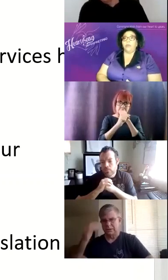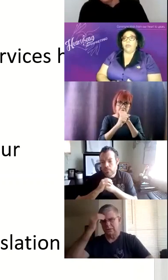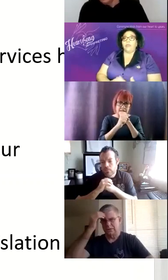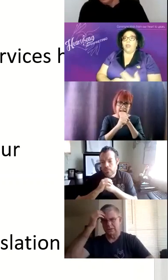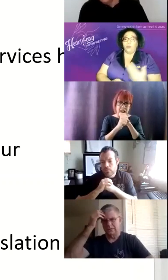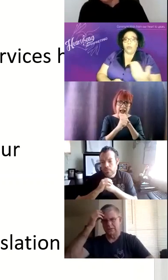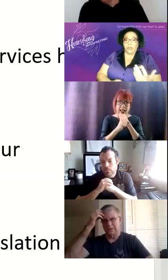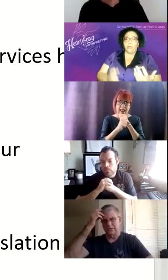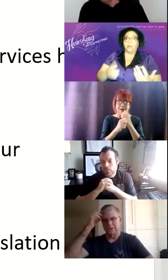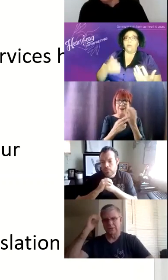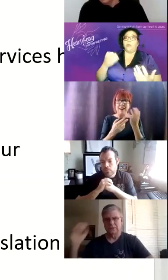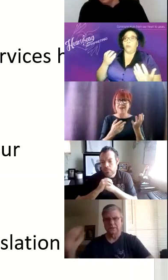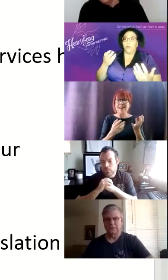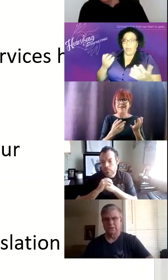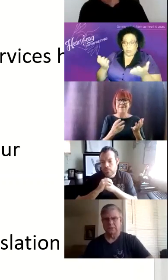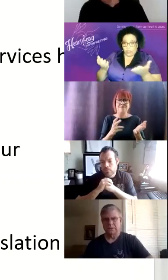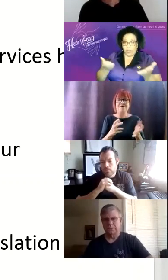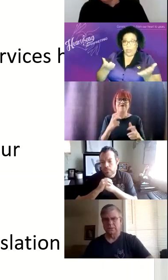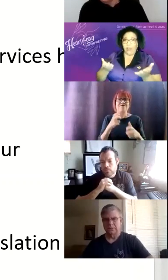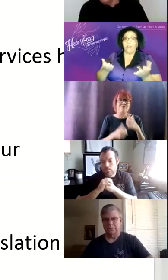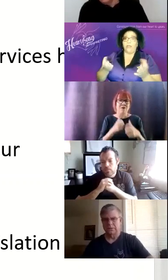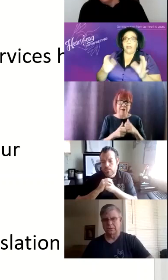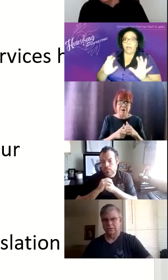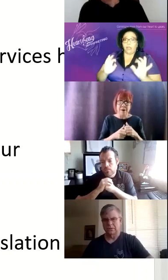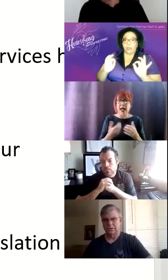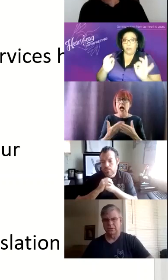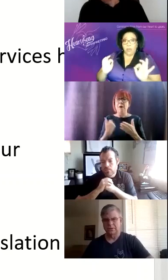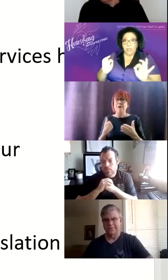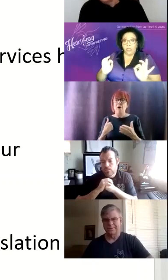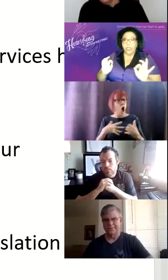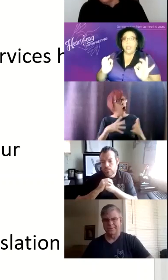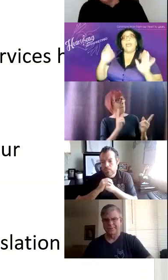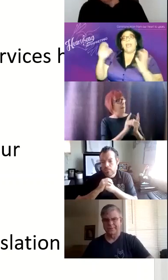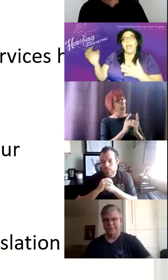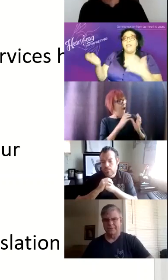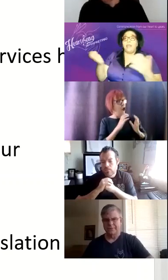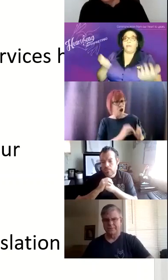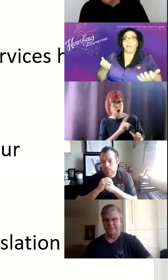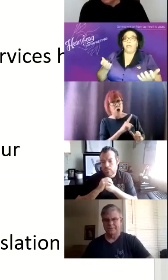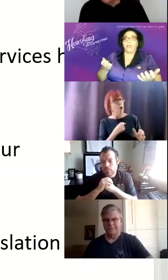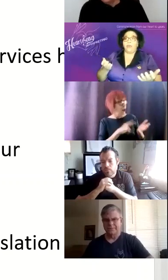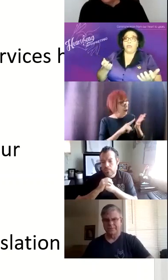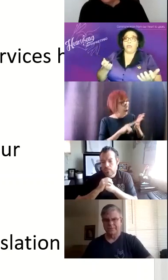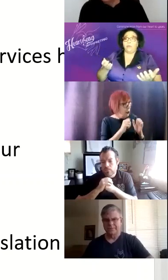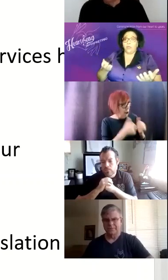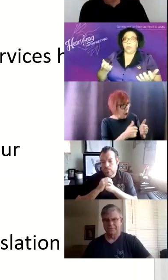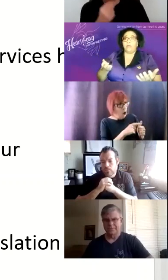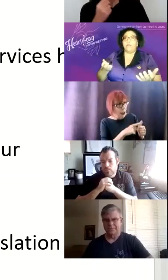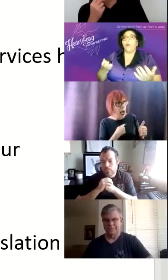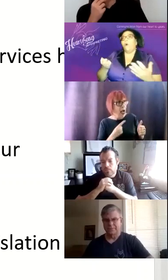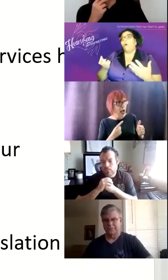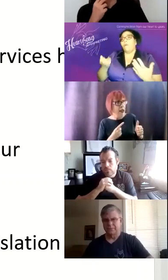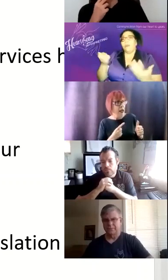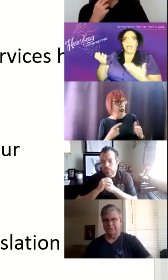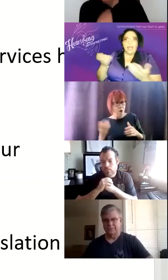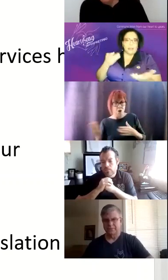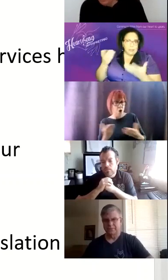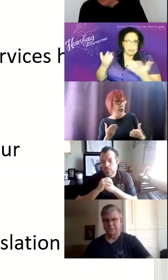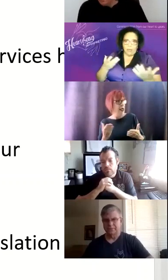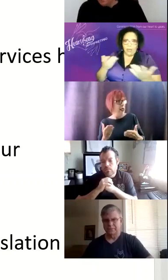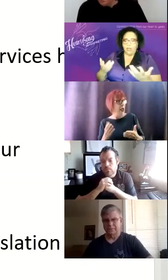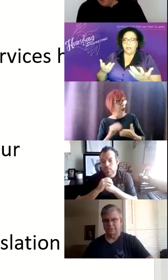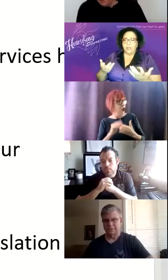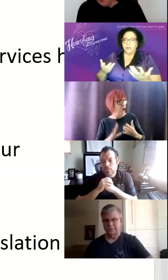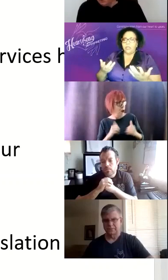to, we can talk to our consumers and we can check out everything and make sure everybody's good, and then bring a student in to observe, or maybe hands